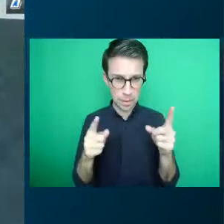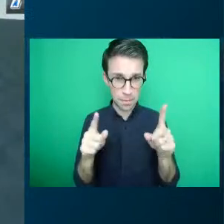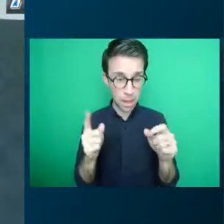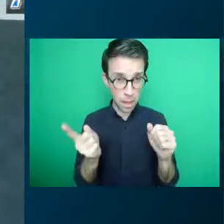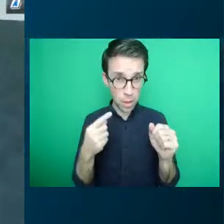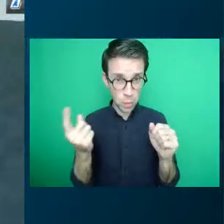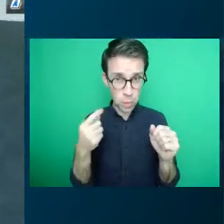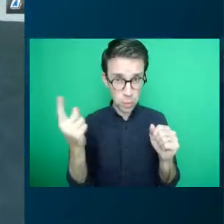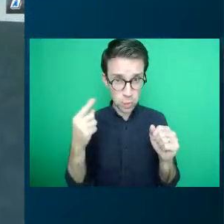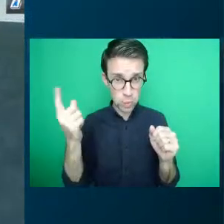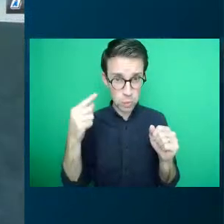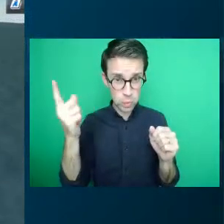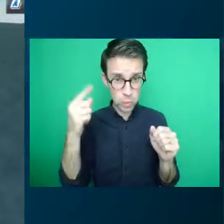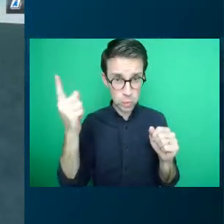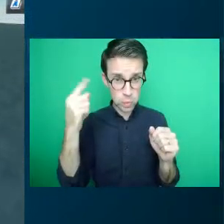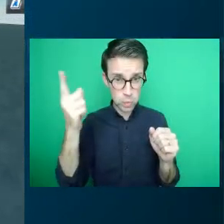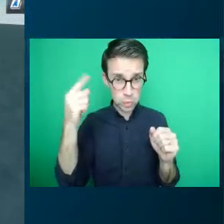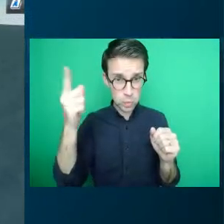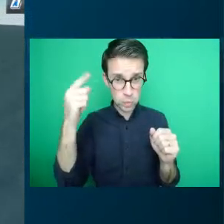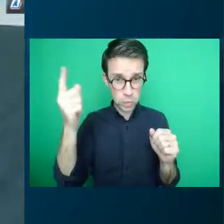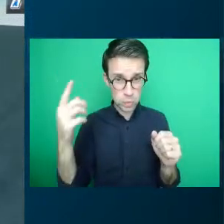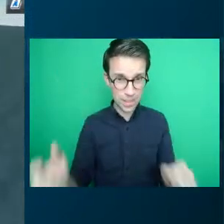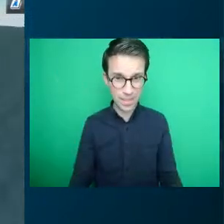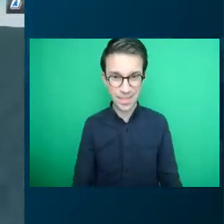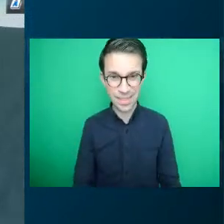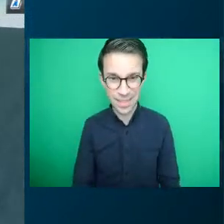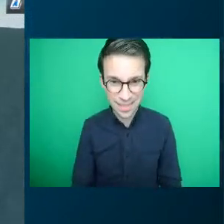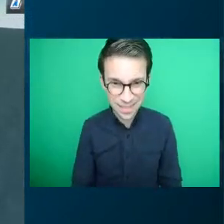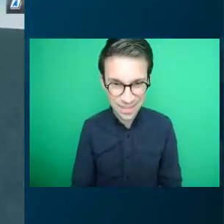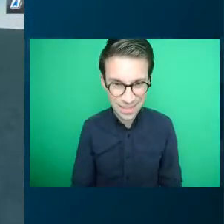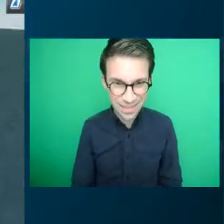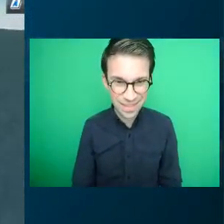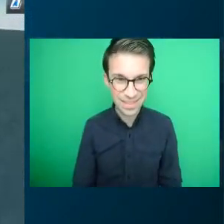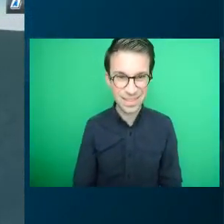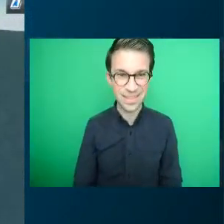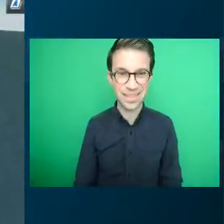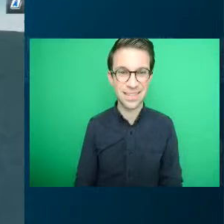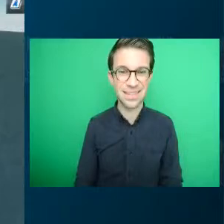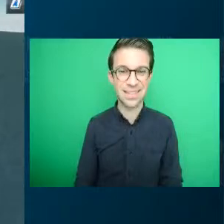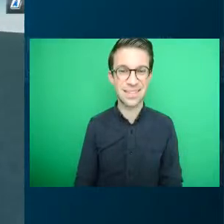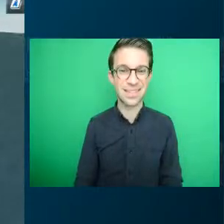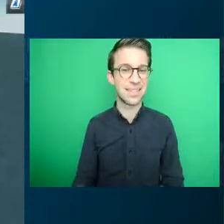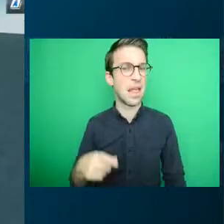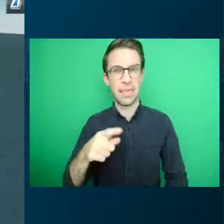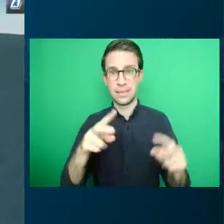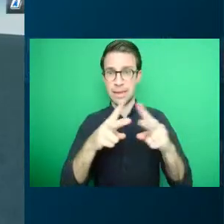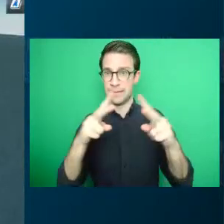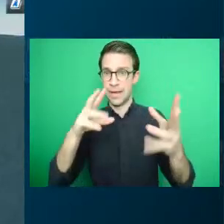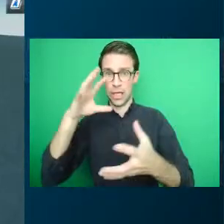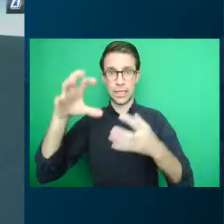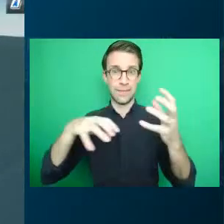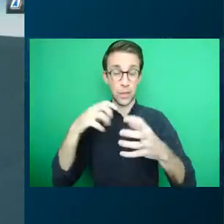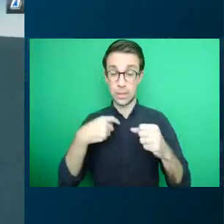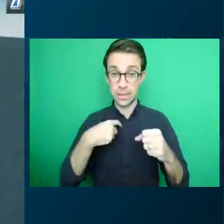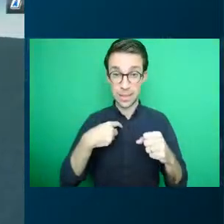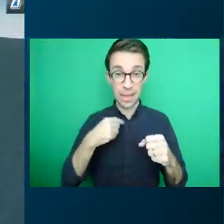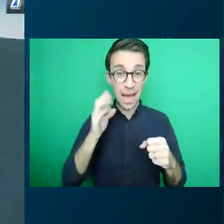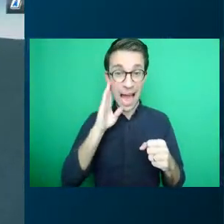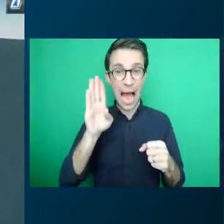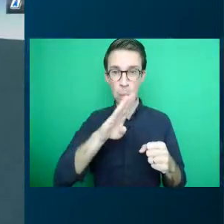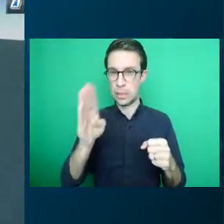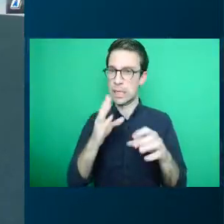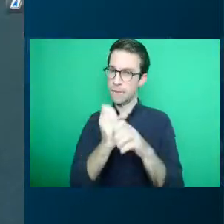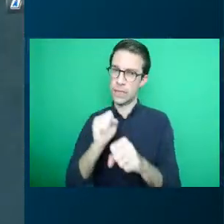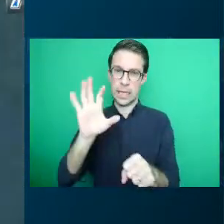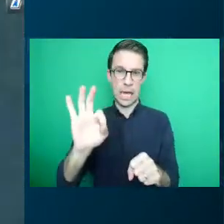Maybe we shouldn't do that. It's Ares 1 vibes. It's very confusing. I'm never going to get FAA clearance for